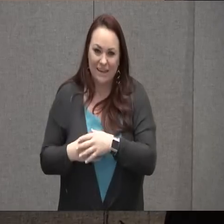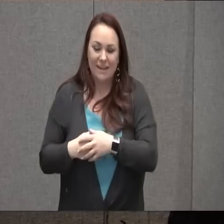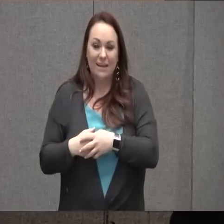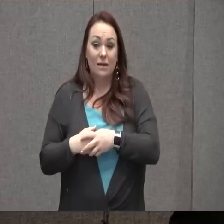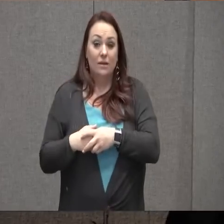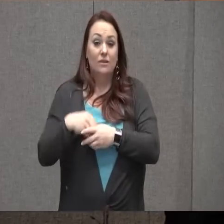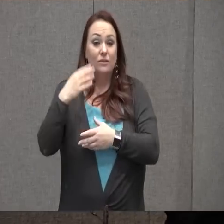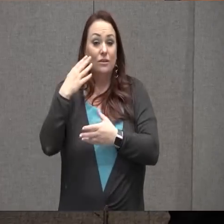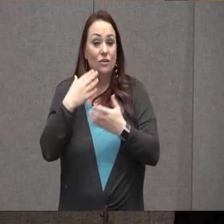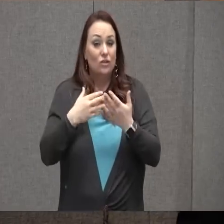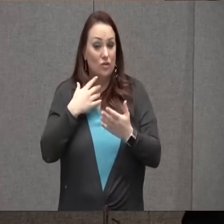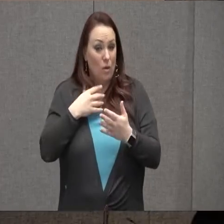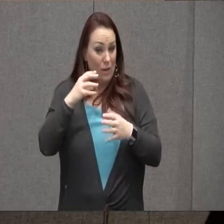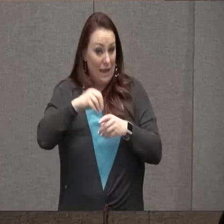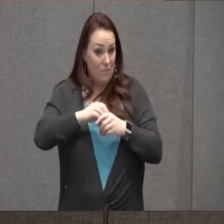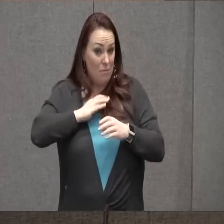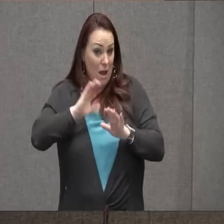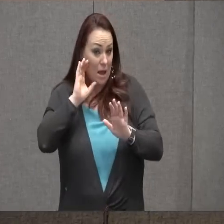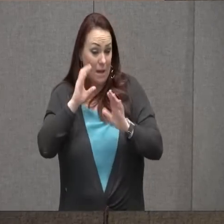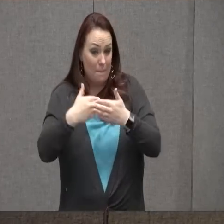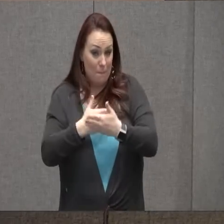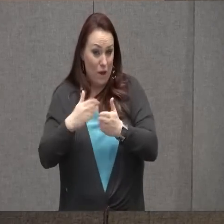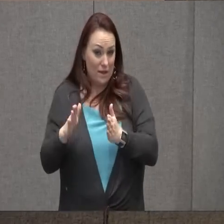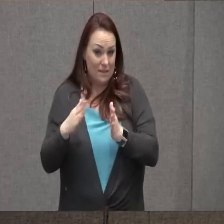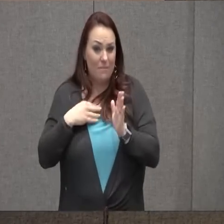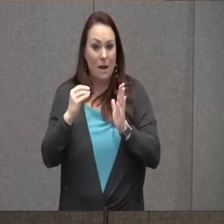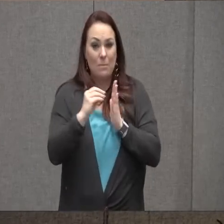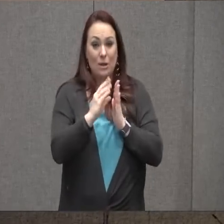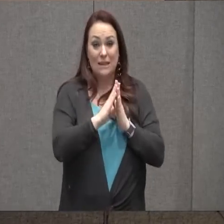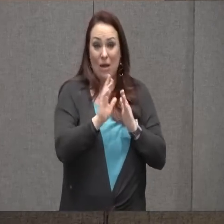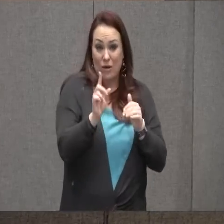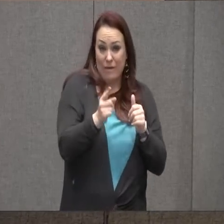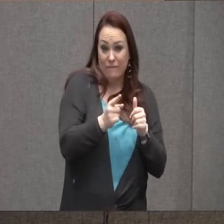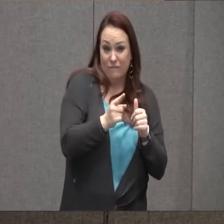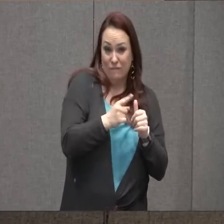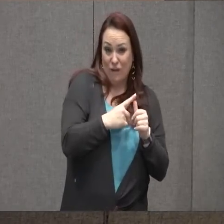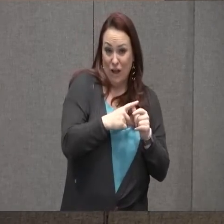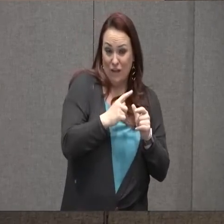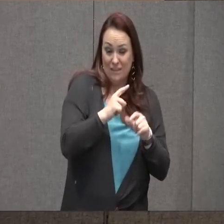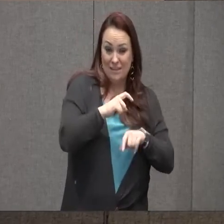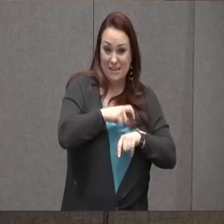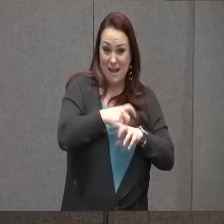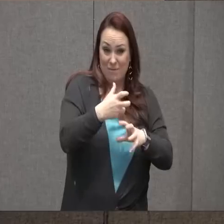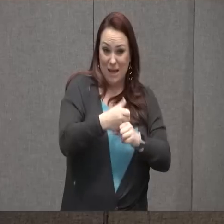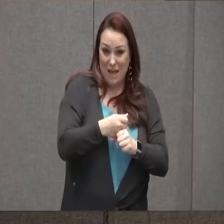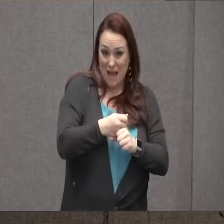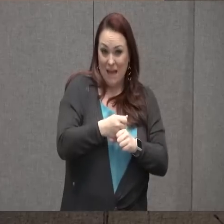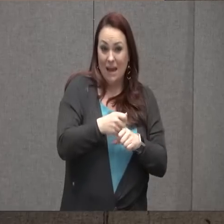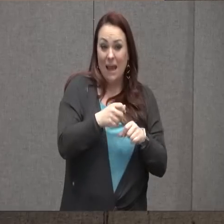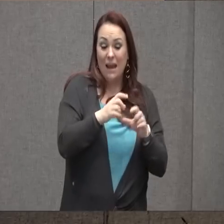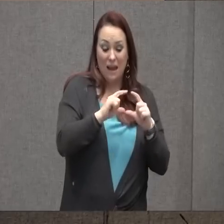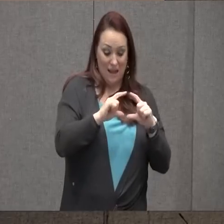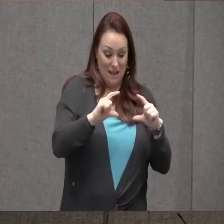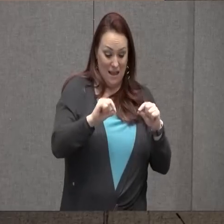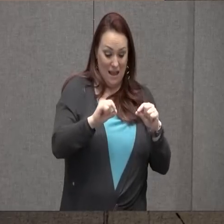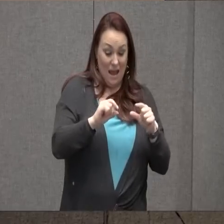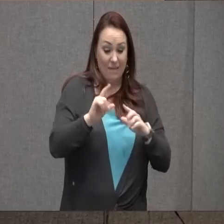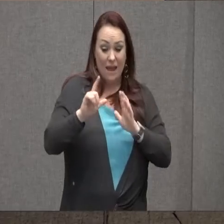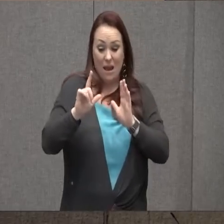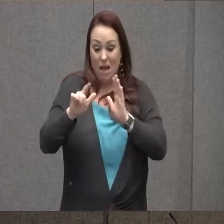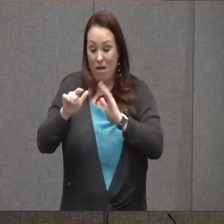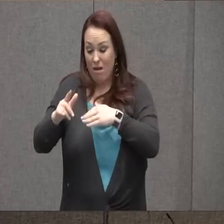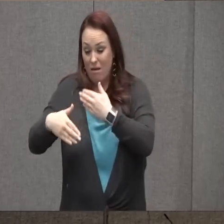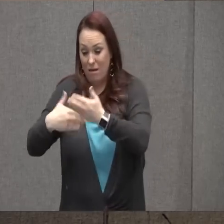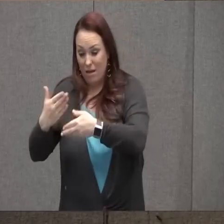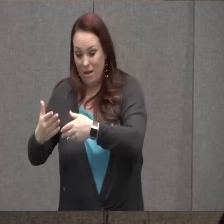when I first got it, and then later, after it appreciated in value. Now, before